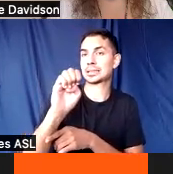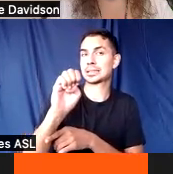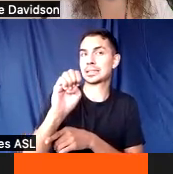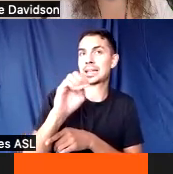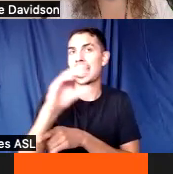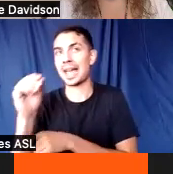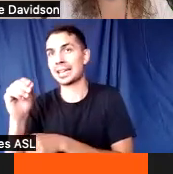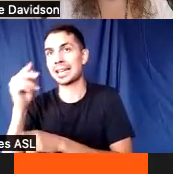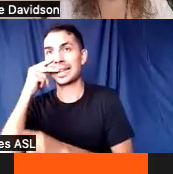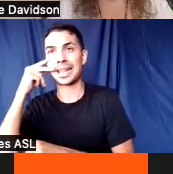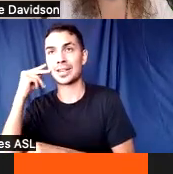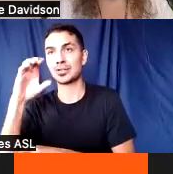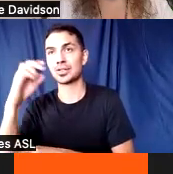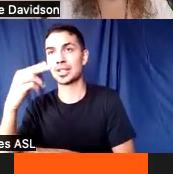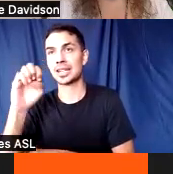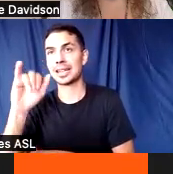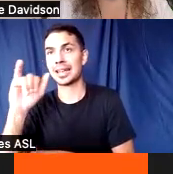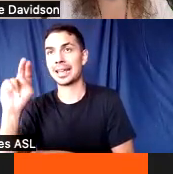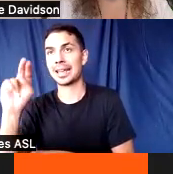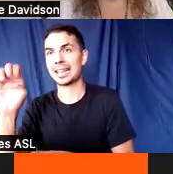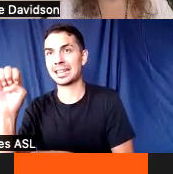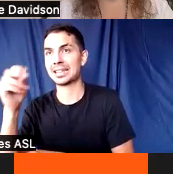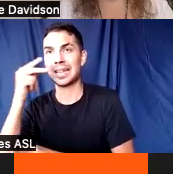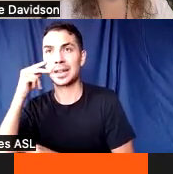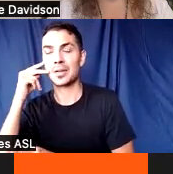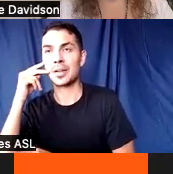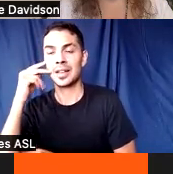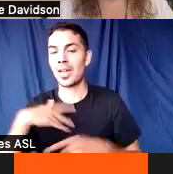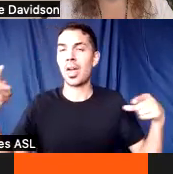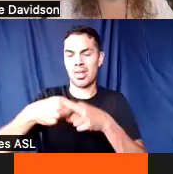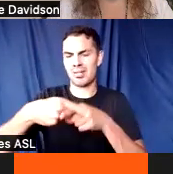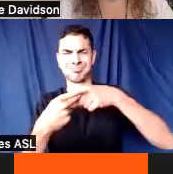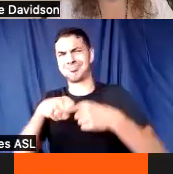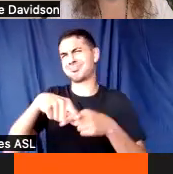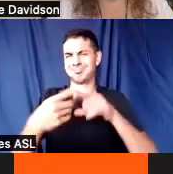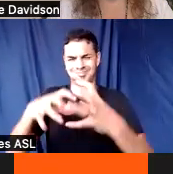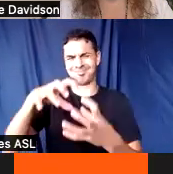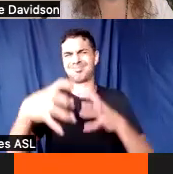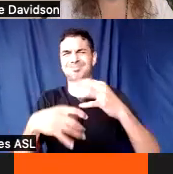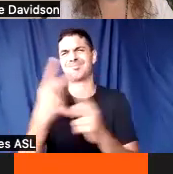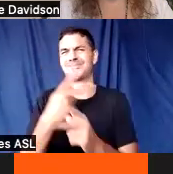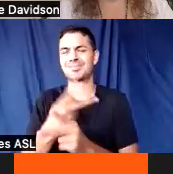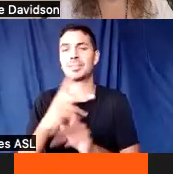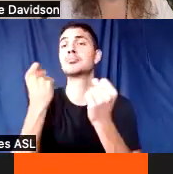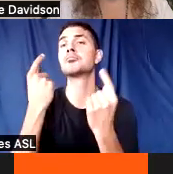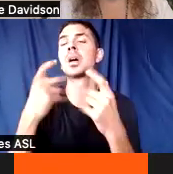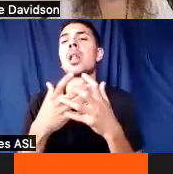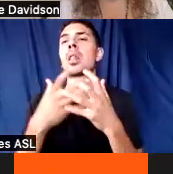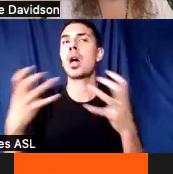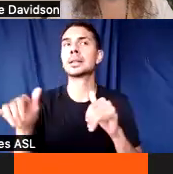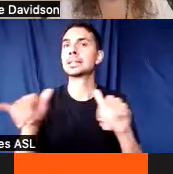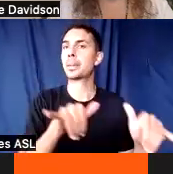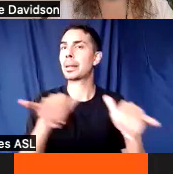They're constantly conflicting and they're constantly going together. But there's a lot of similarities, especially within